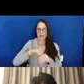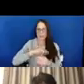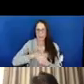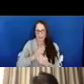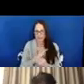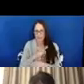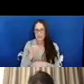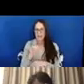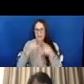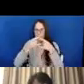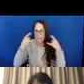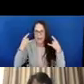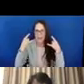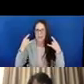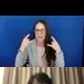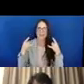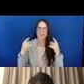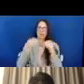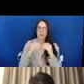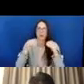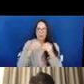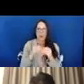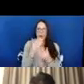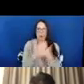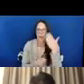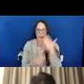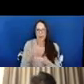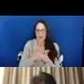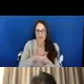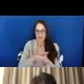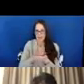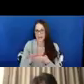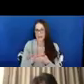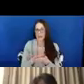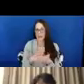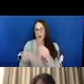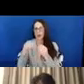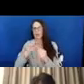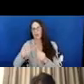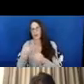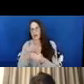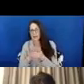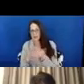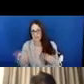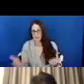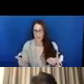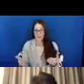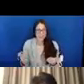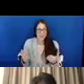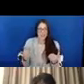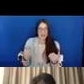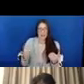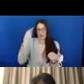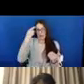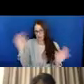copious amounts of hand sanitizer or other cleaning supplies. These seemingly minor items also wreaked havoc